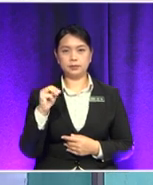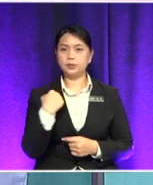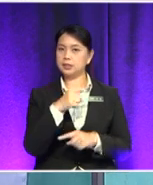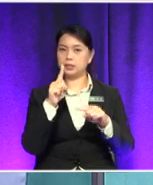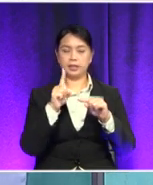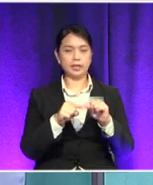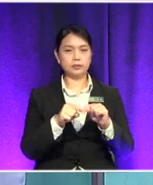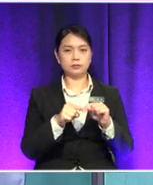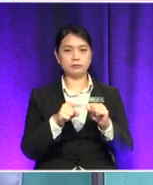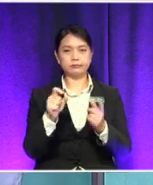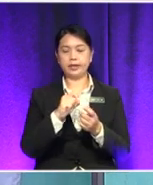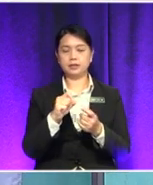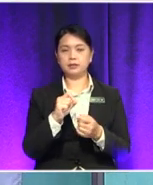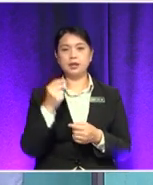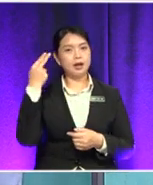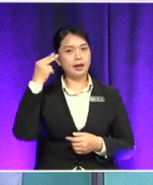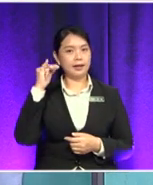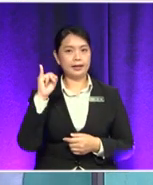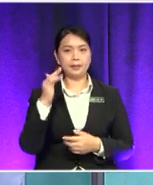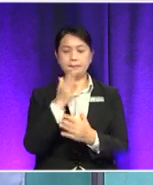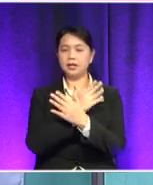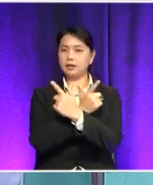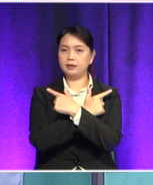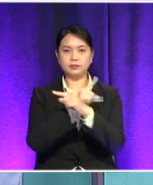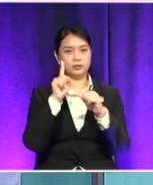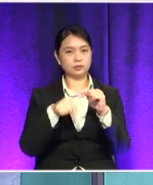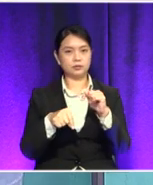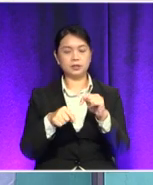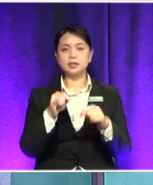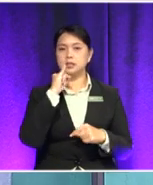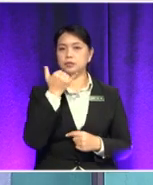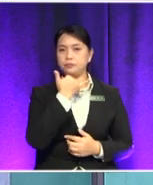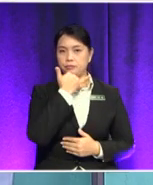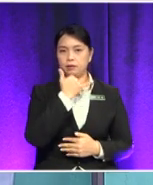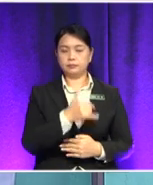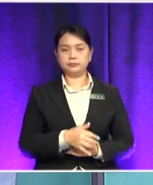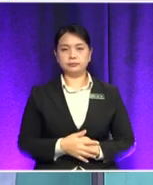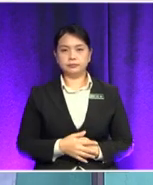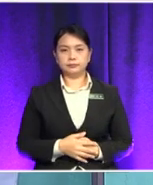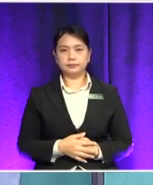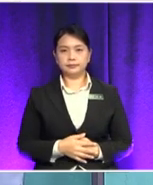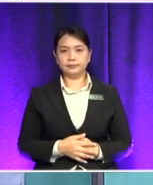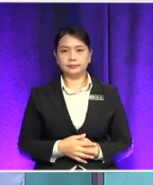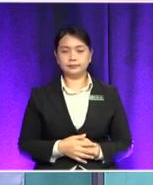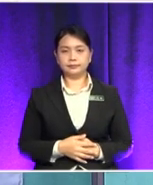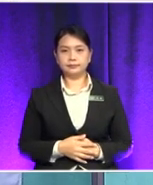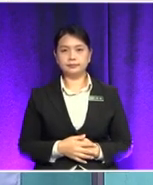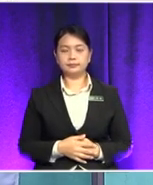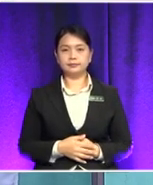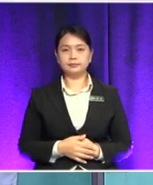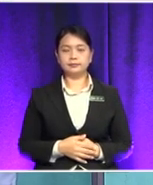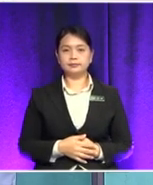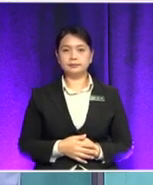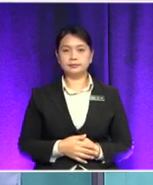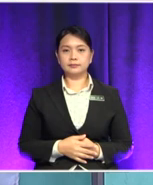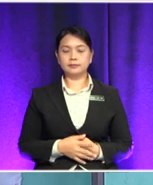It's improper. So you need to write the proper one. Okay, that one is for the greeting. Afterwards,